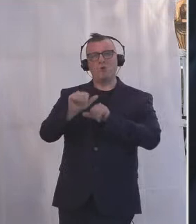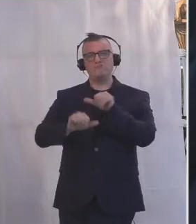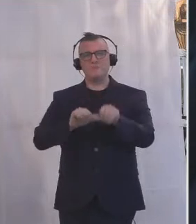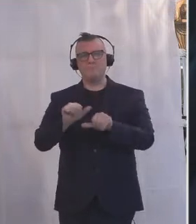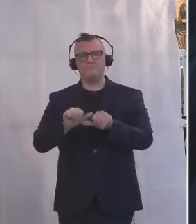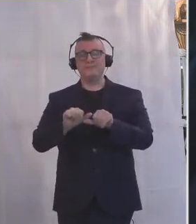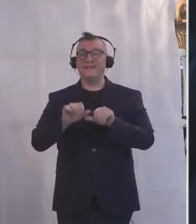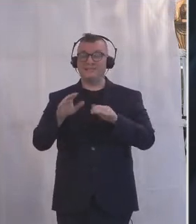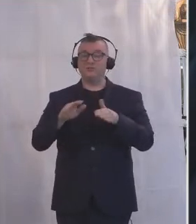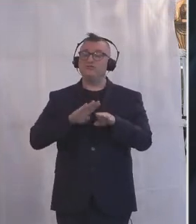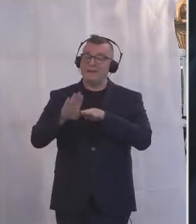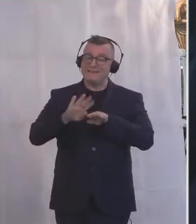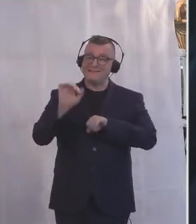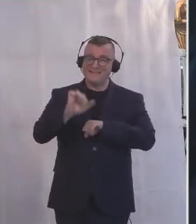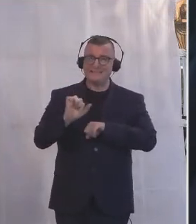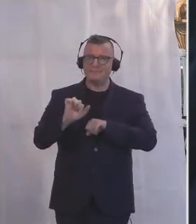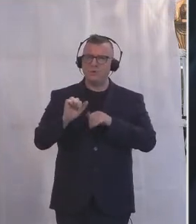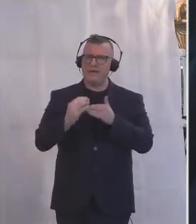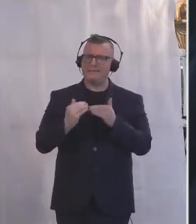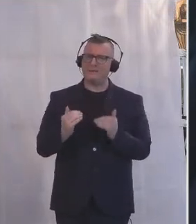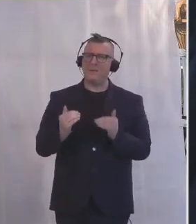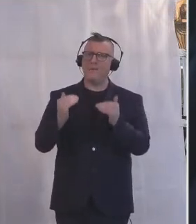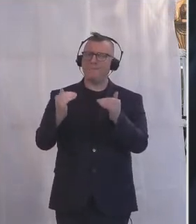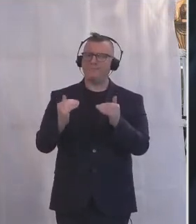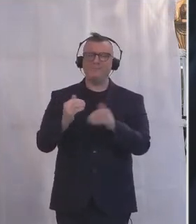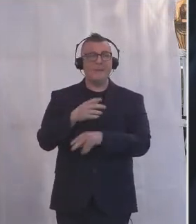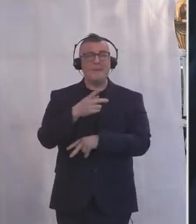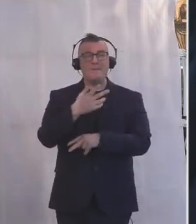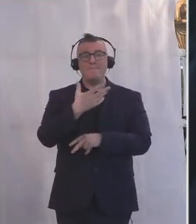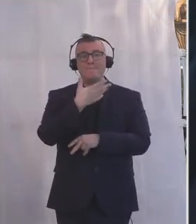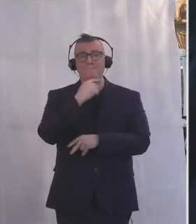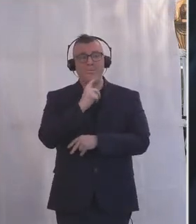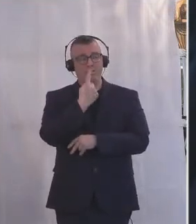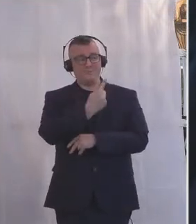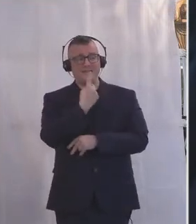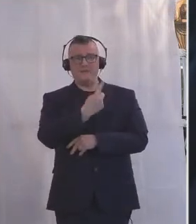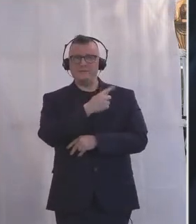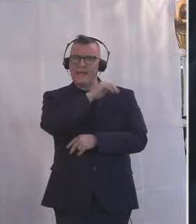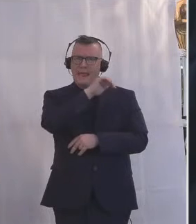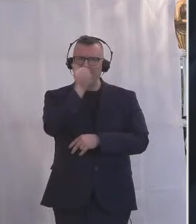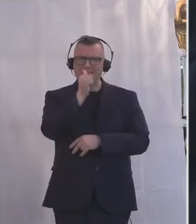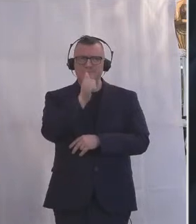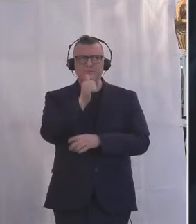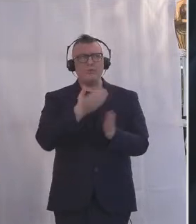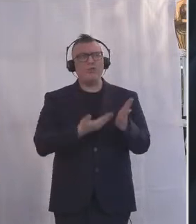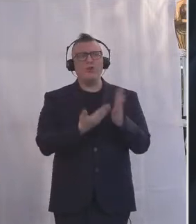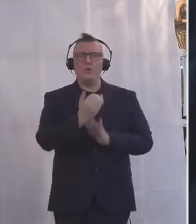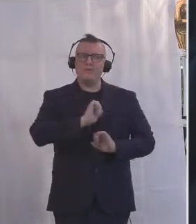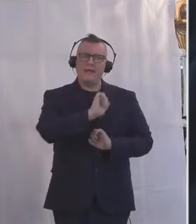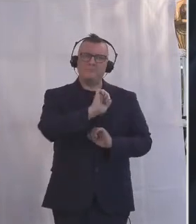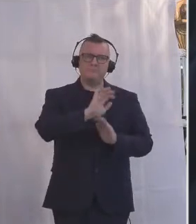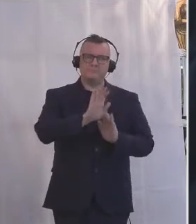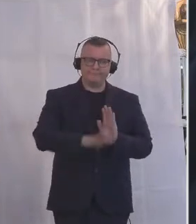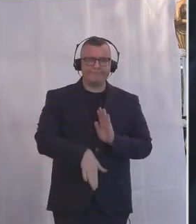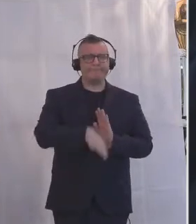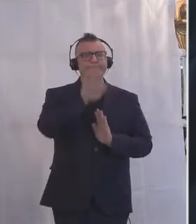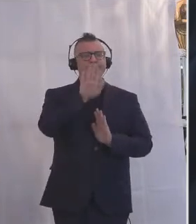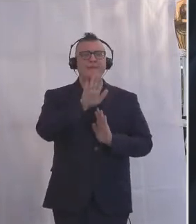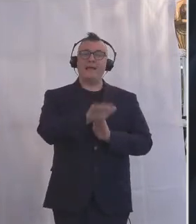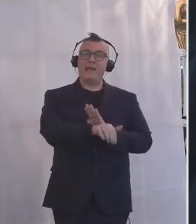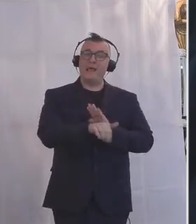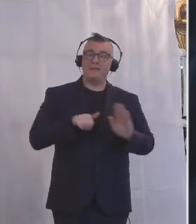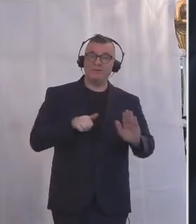level. It takes people who are experts either by lived experience or by